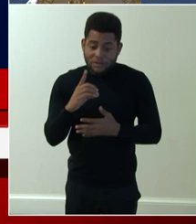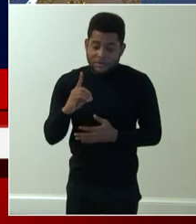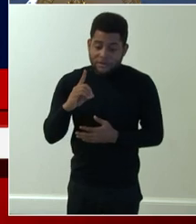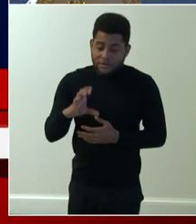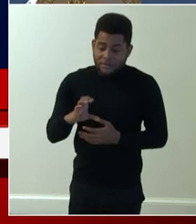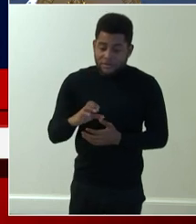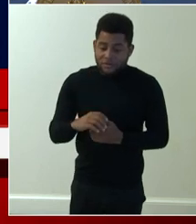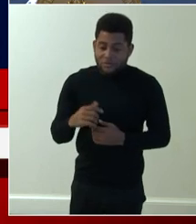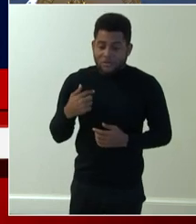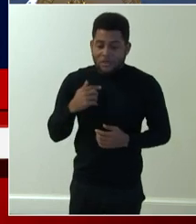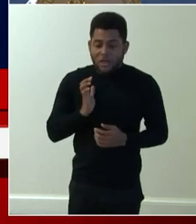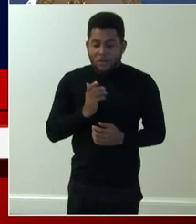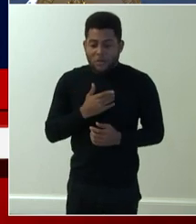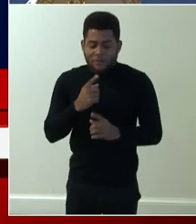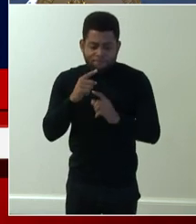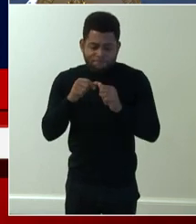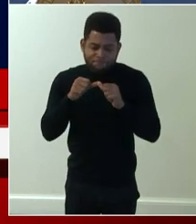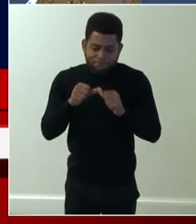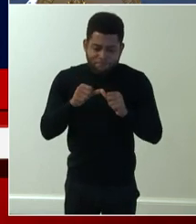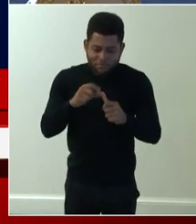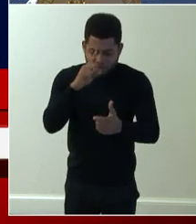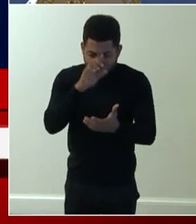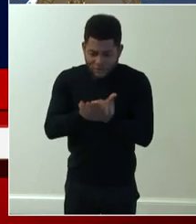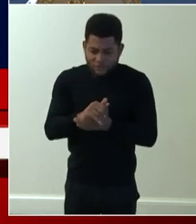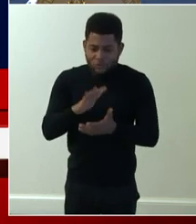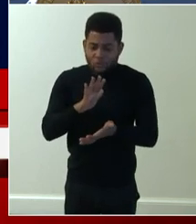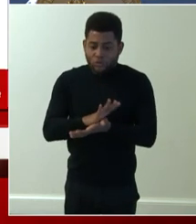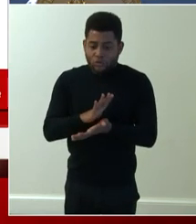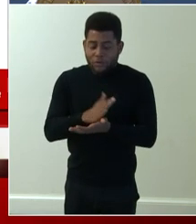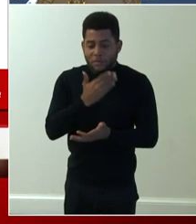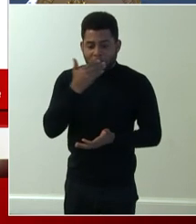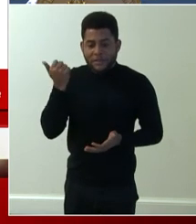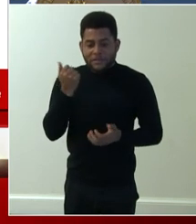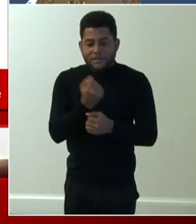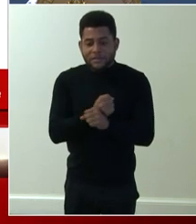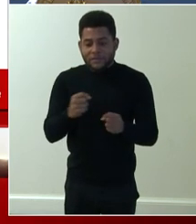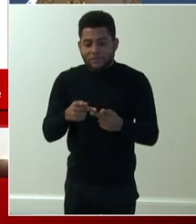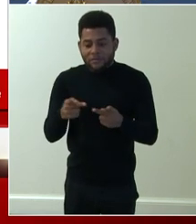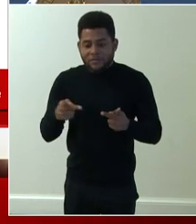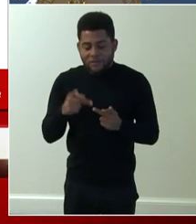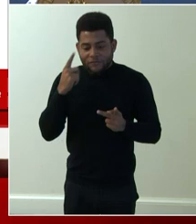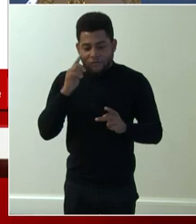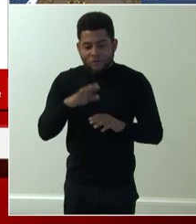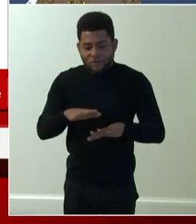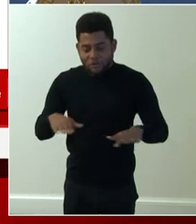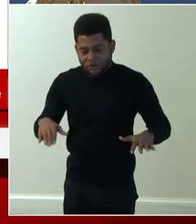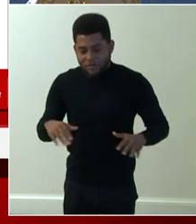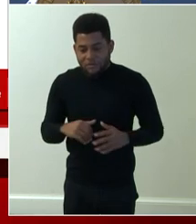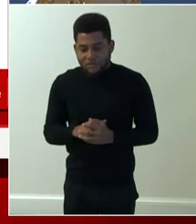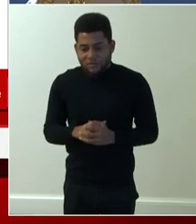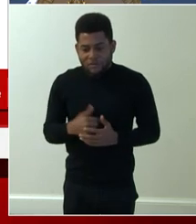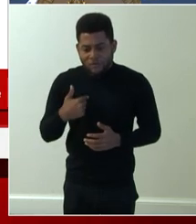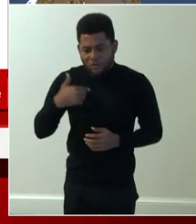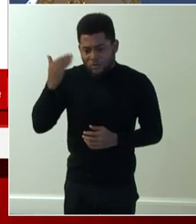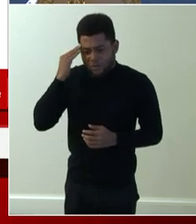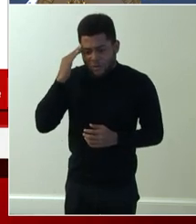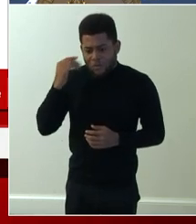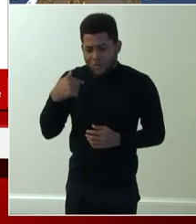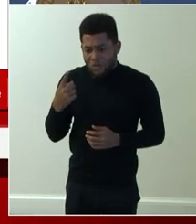our continued belief that school is the best and safest place for our children. We know what they have